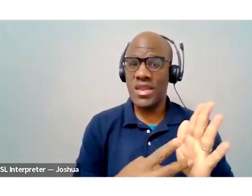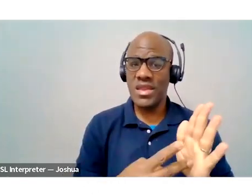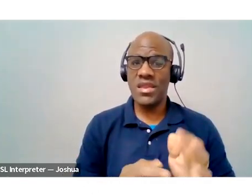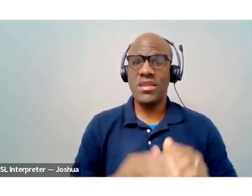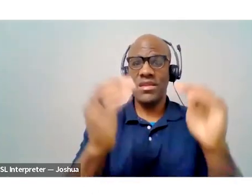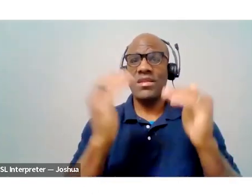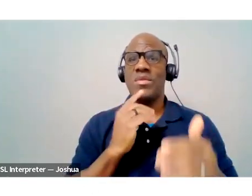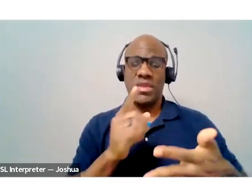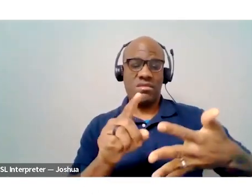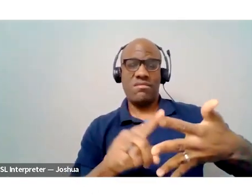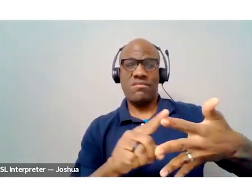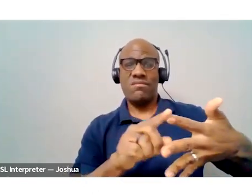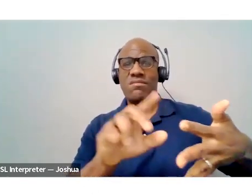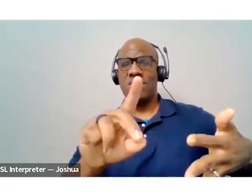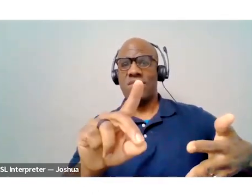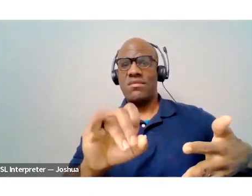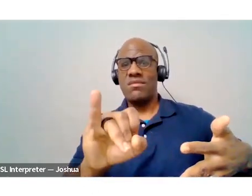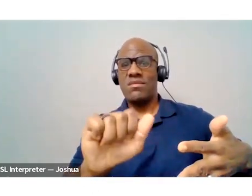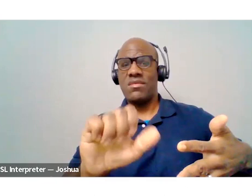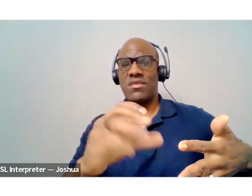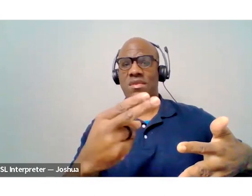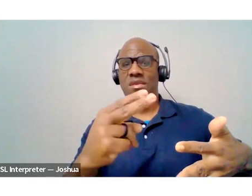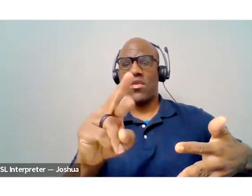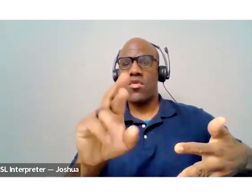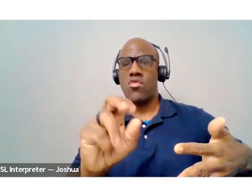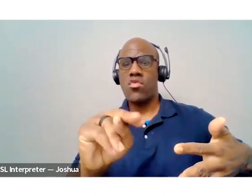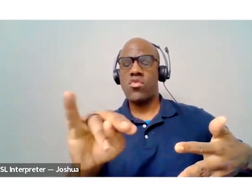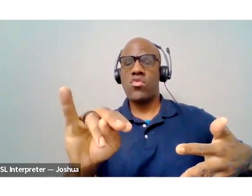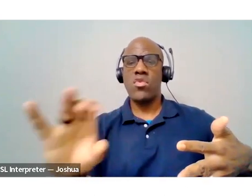is about. Diachronic is a look at